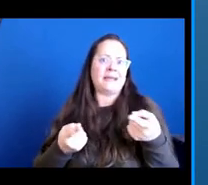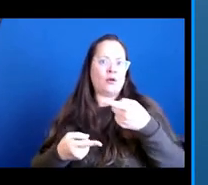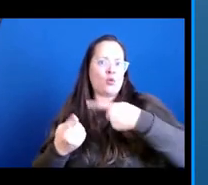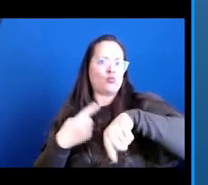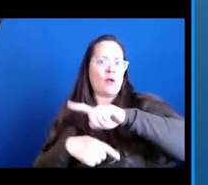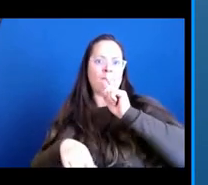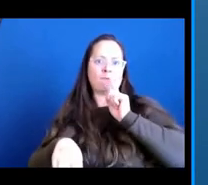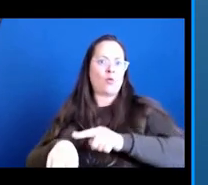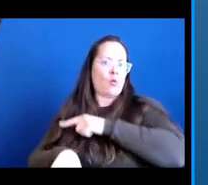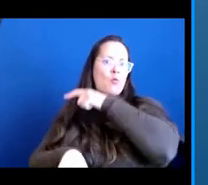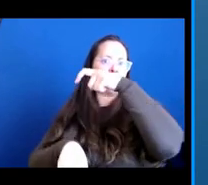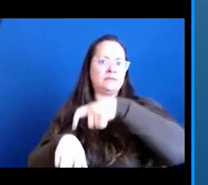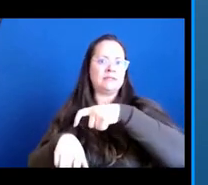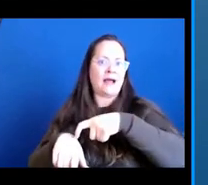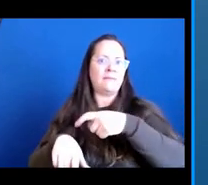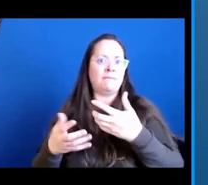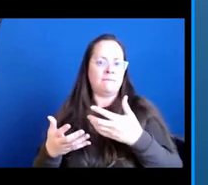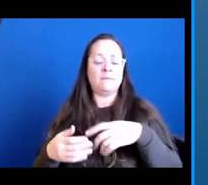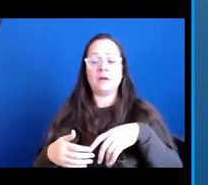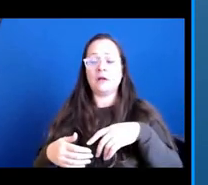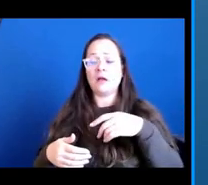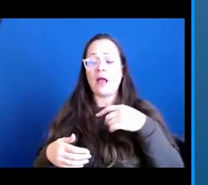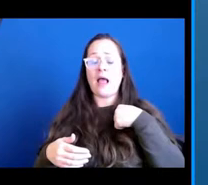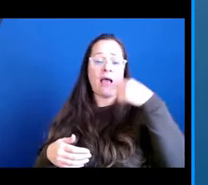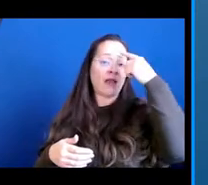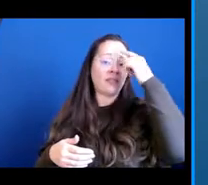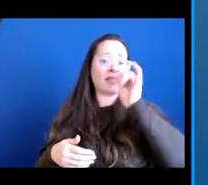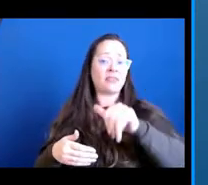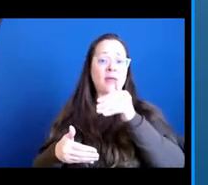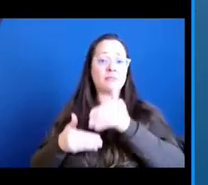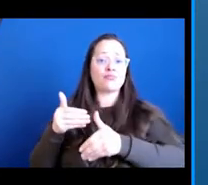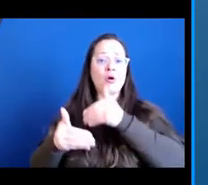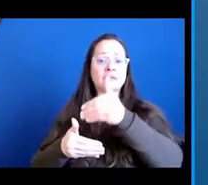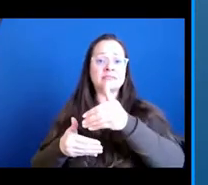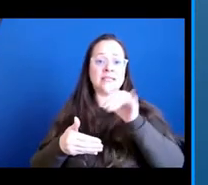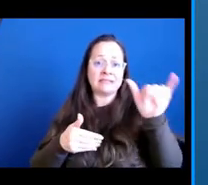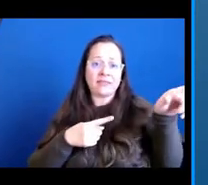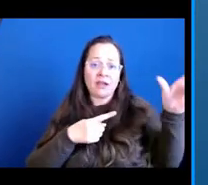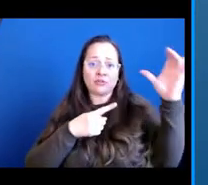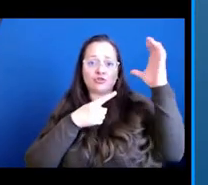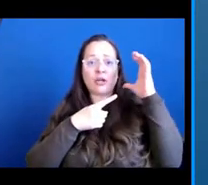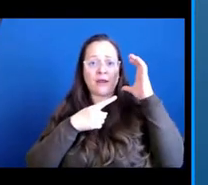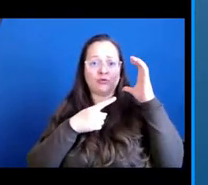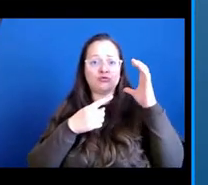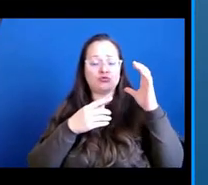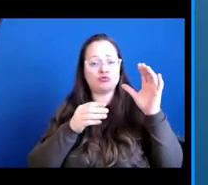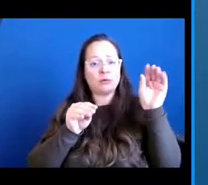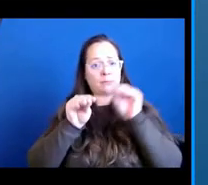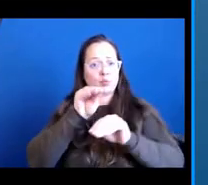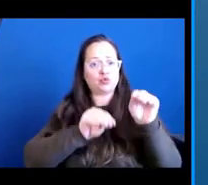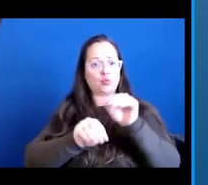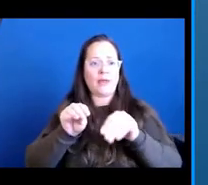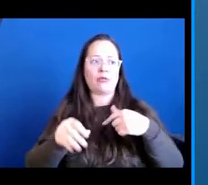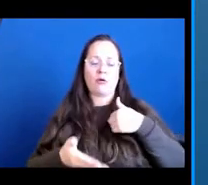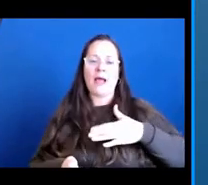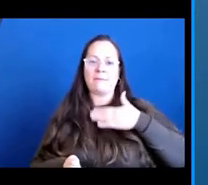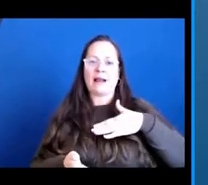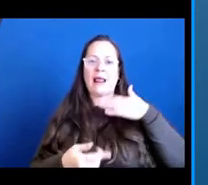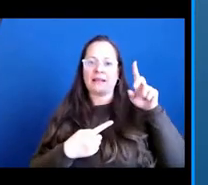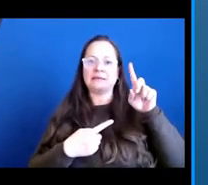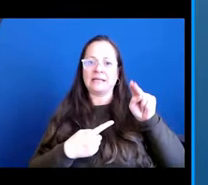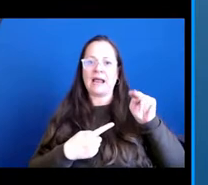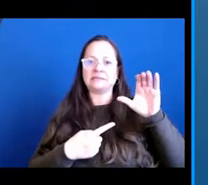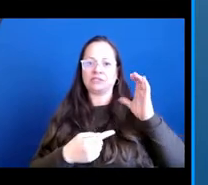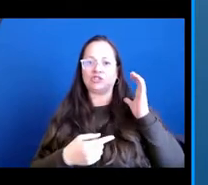now I think the process that the chairs put together and I'm glad that the DNC chair is here to hear this